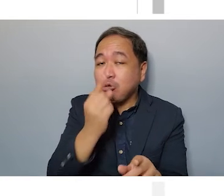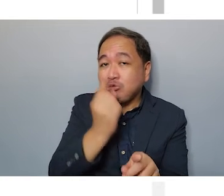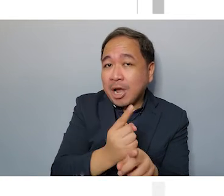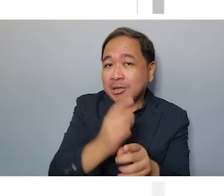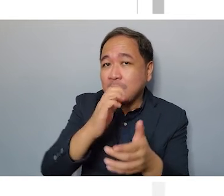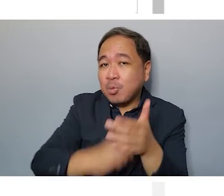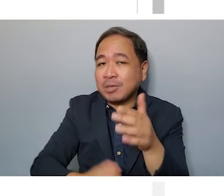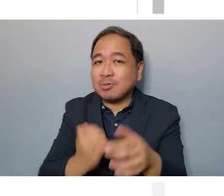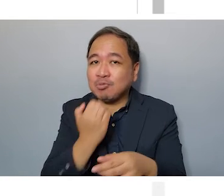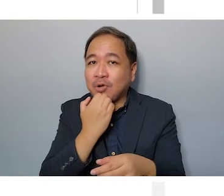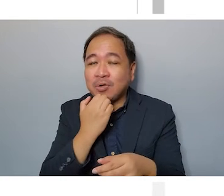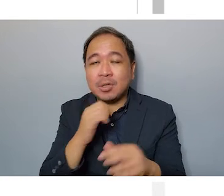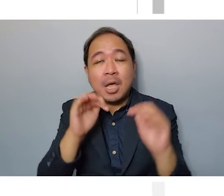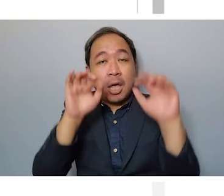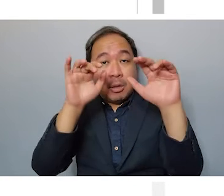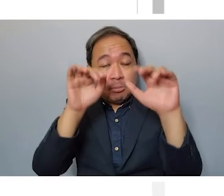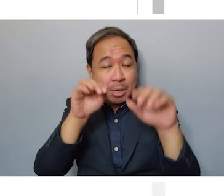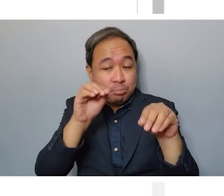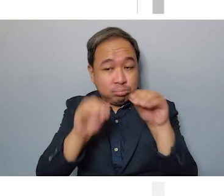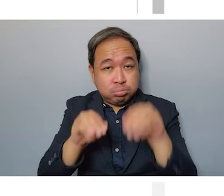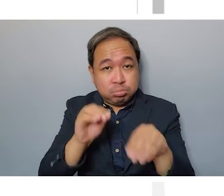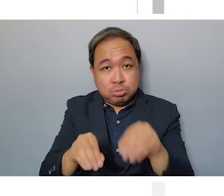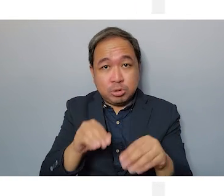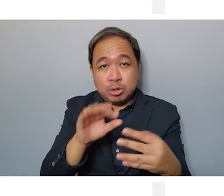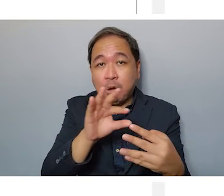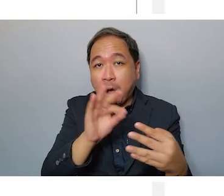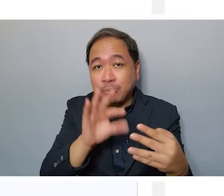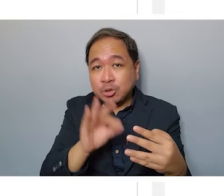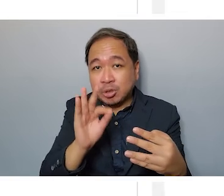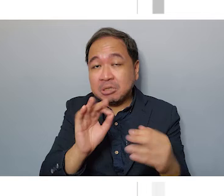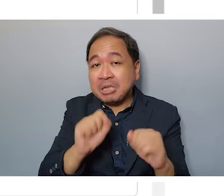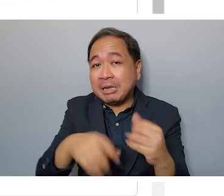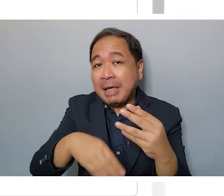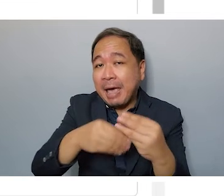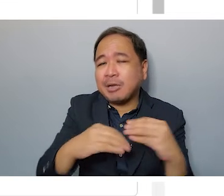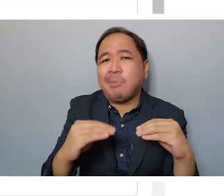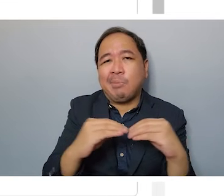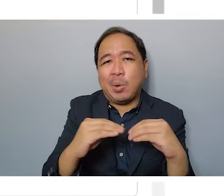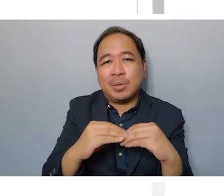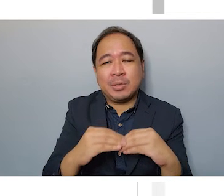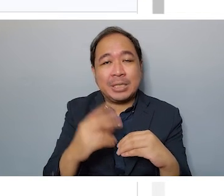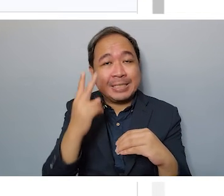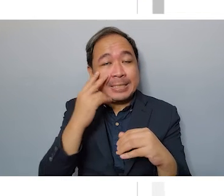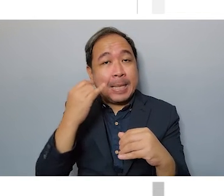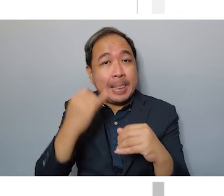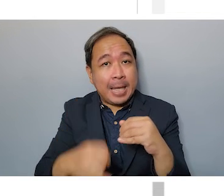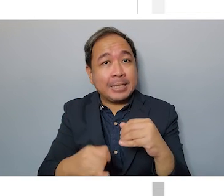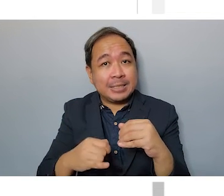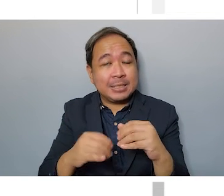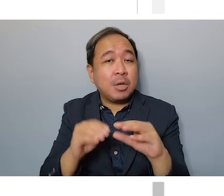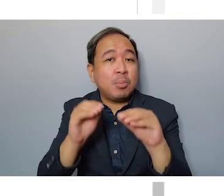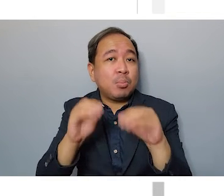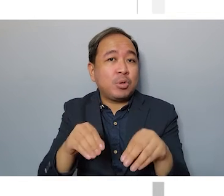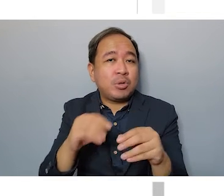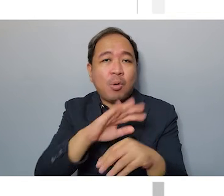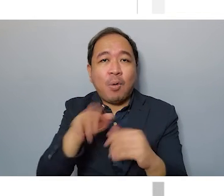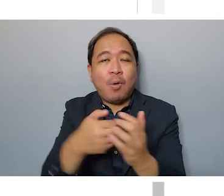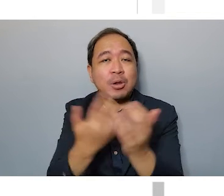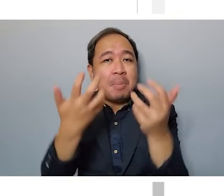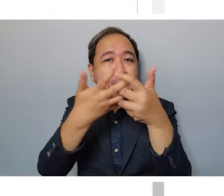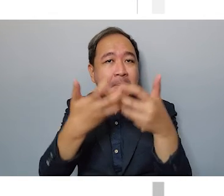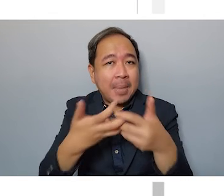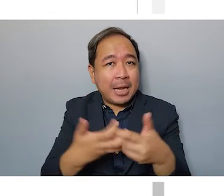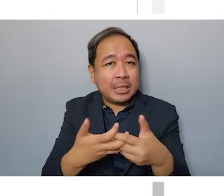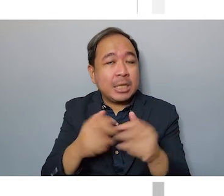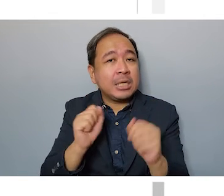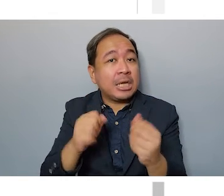Enter all the choices in the value fields. You may add more choices as needed. Below, enter all matches. You